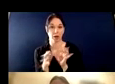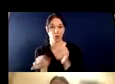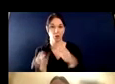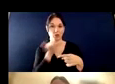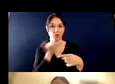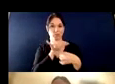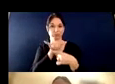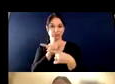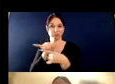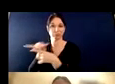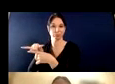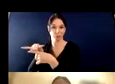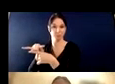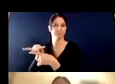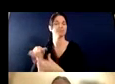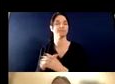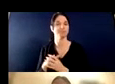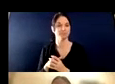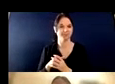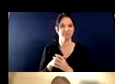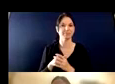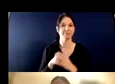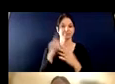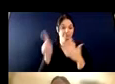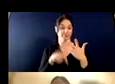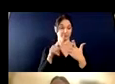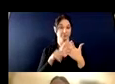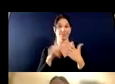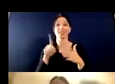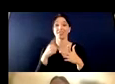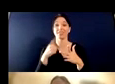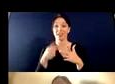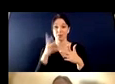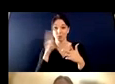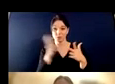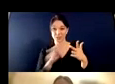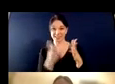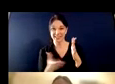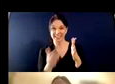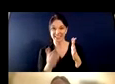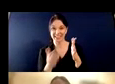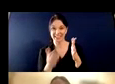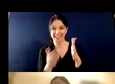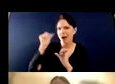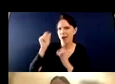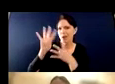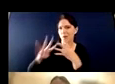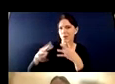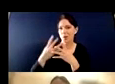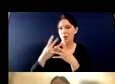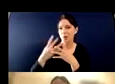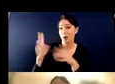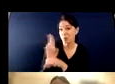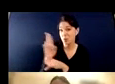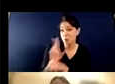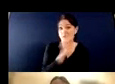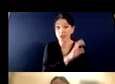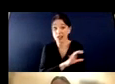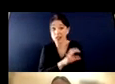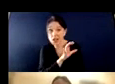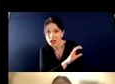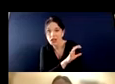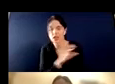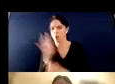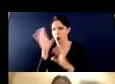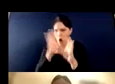it. And then we'll talk about how the audiogram is used clinically, what to look for to derive meaning about